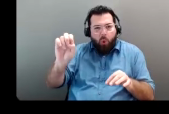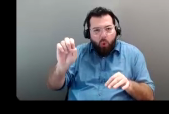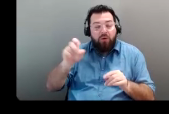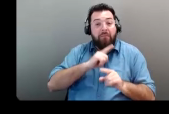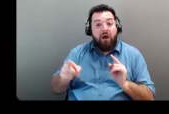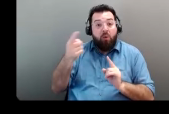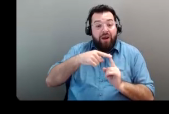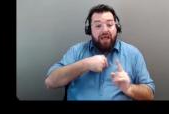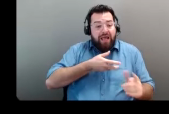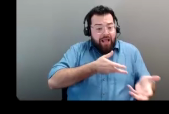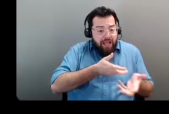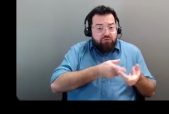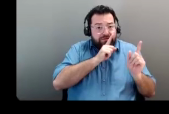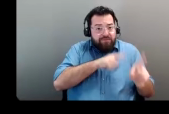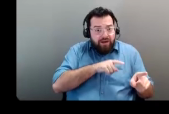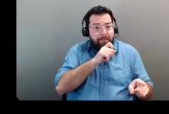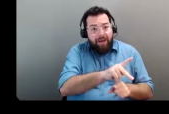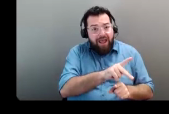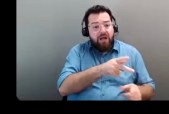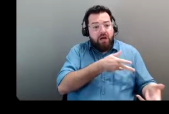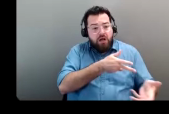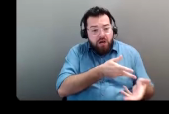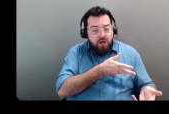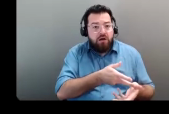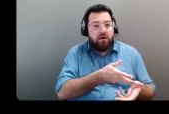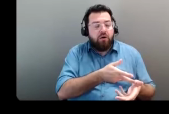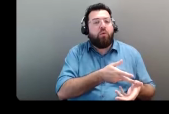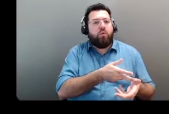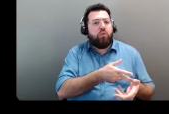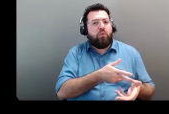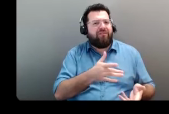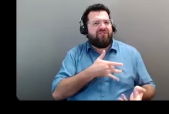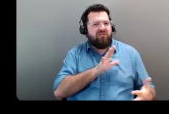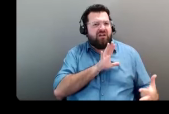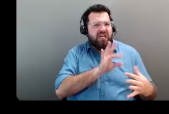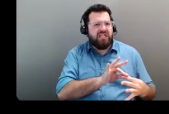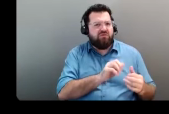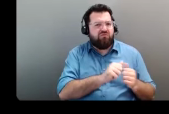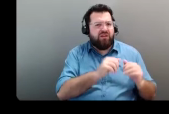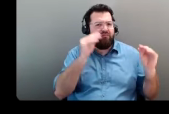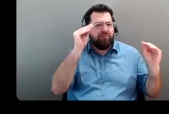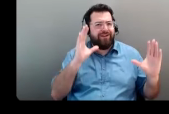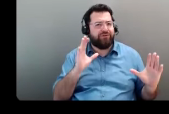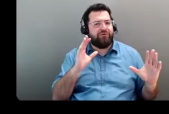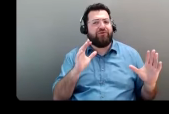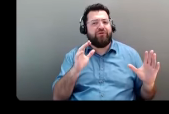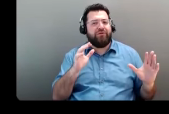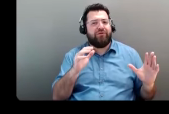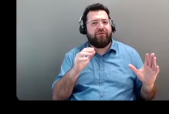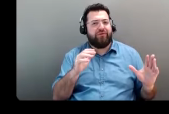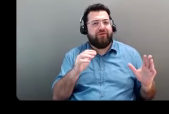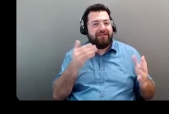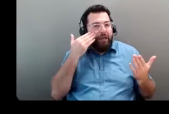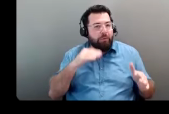responded back with like the comments inside of Canvas, I was actually felt connected to the professor because I knew Rio